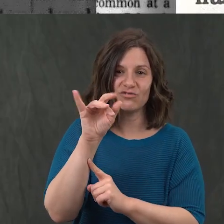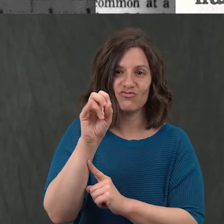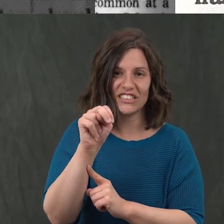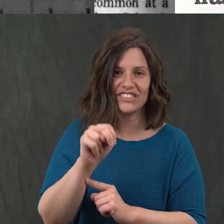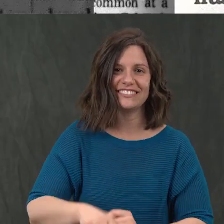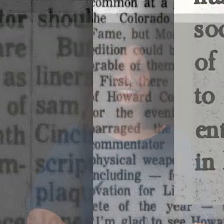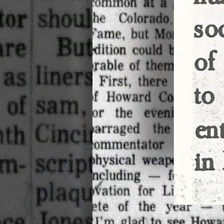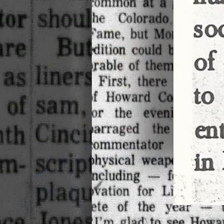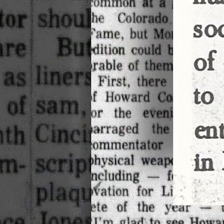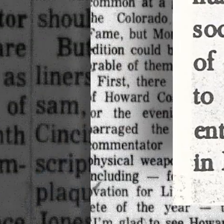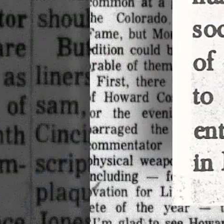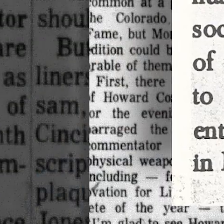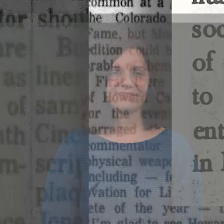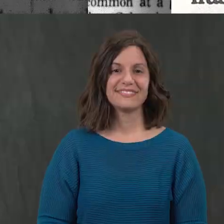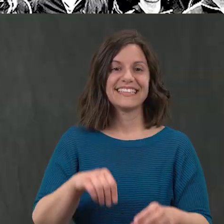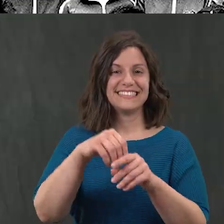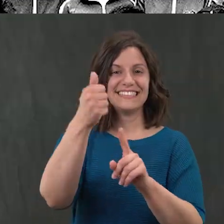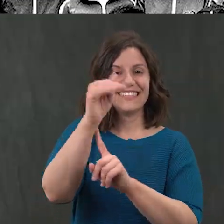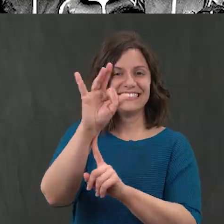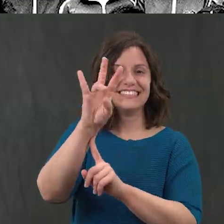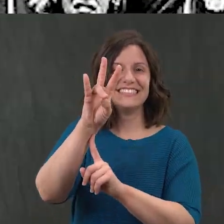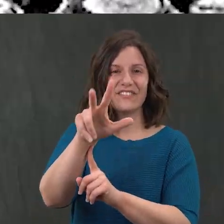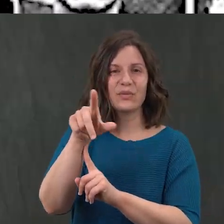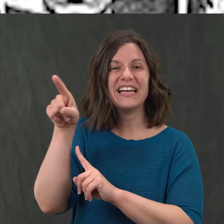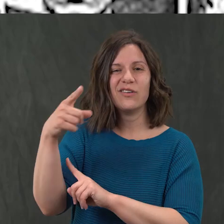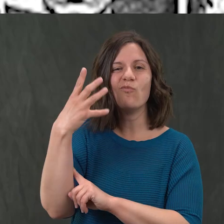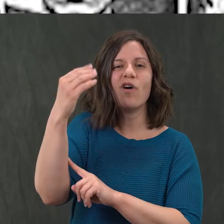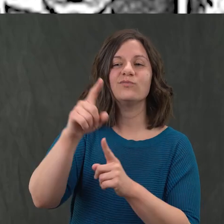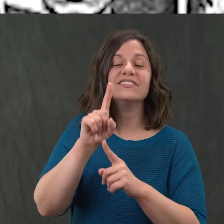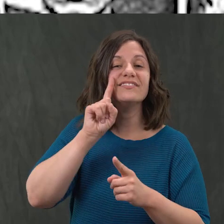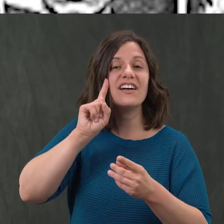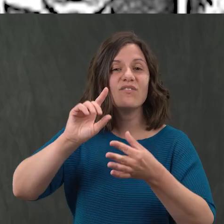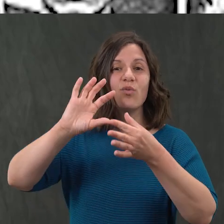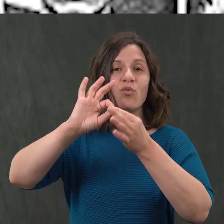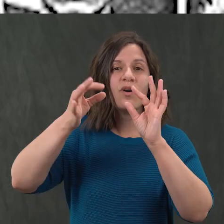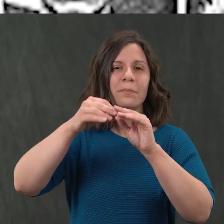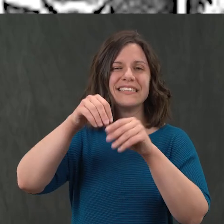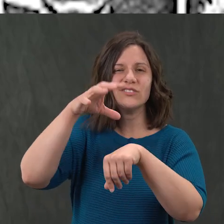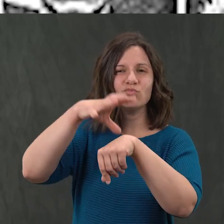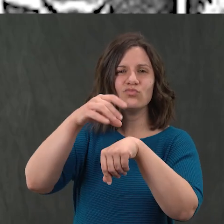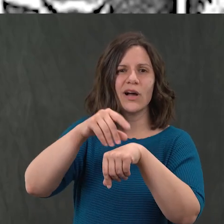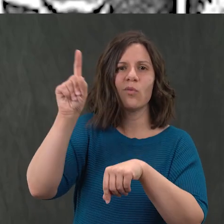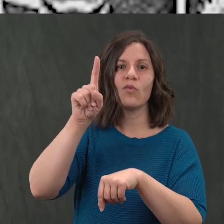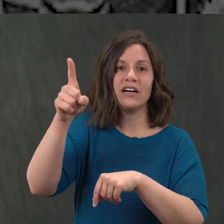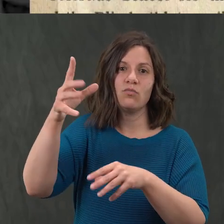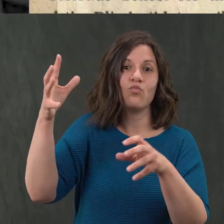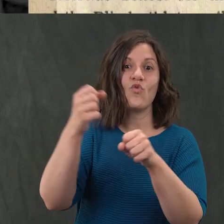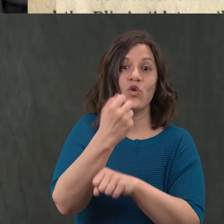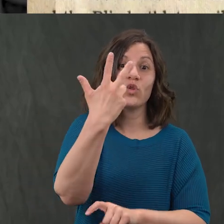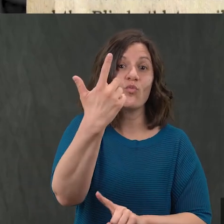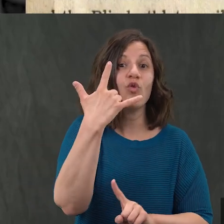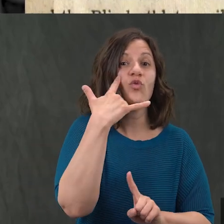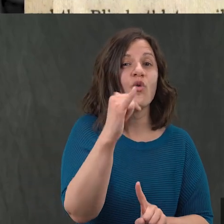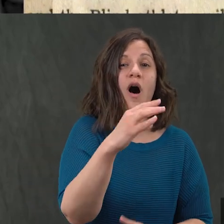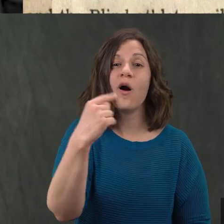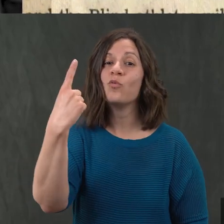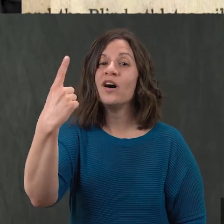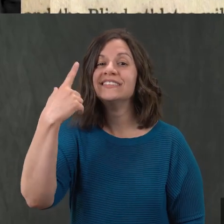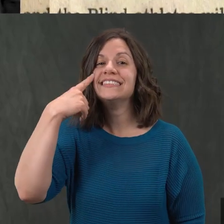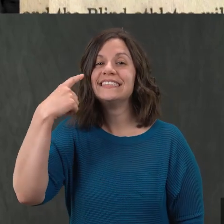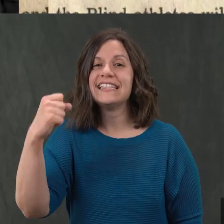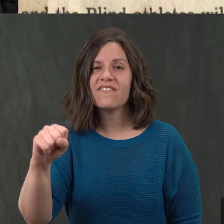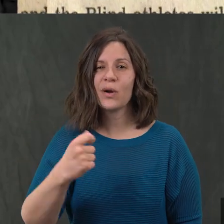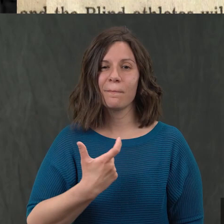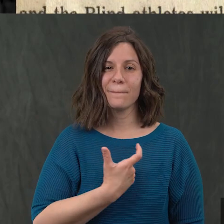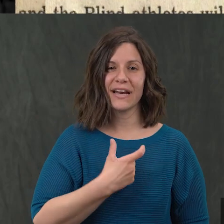Olympics track and field team. Snap zoom to Gary. In 1973, he went to the Deaf Olympics in Sweden, News articles. where he won 3